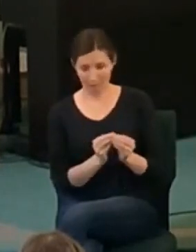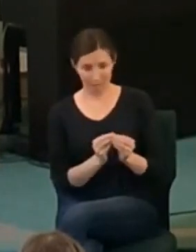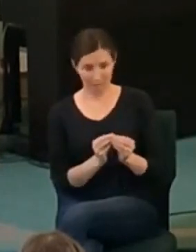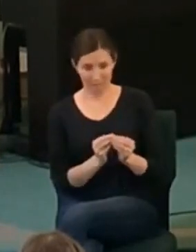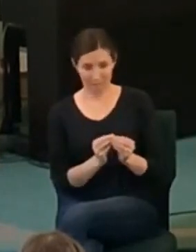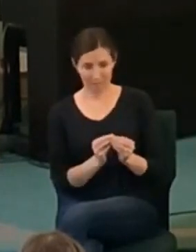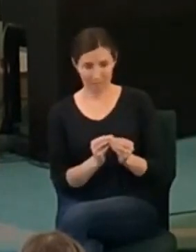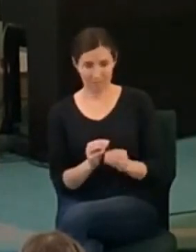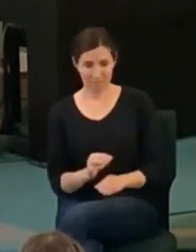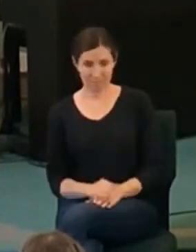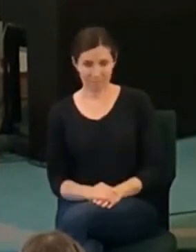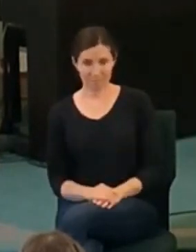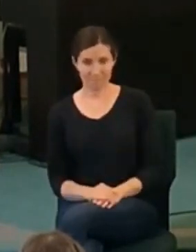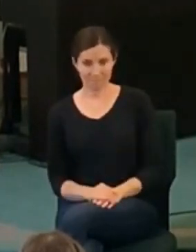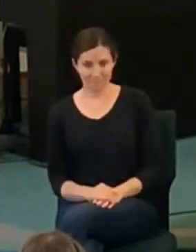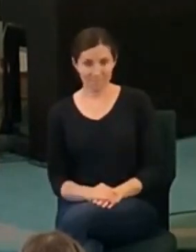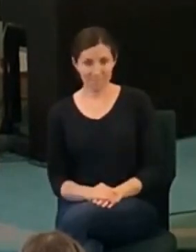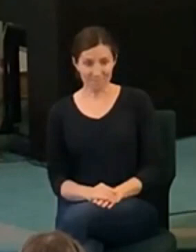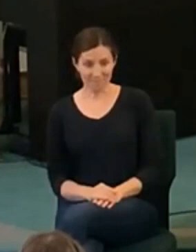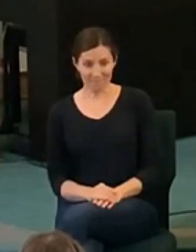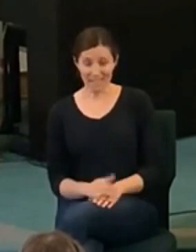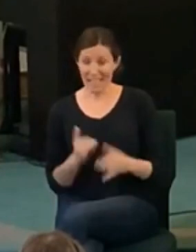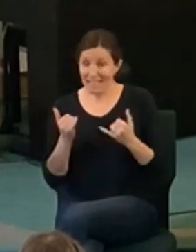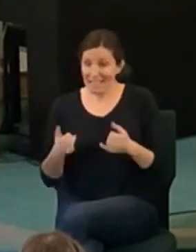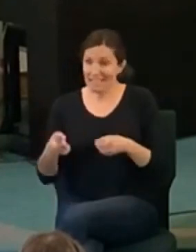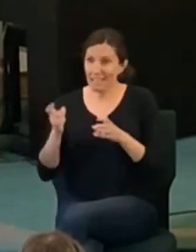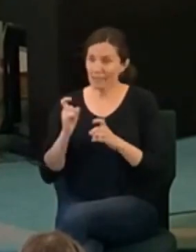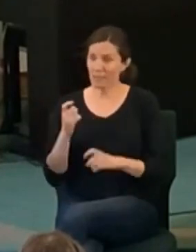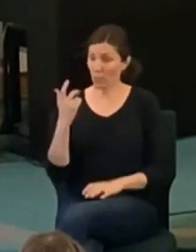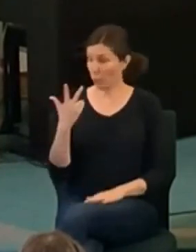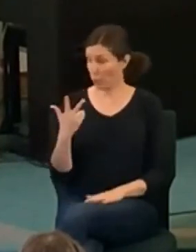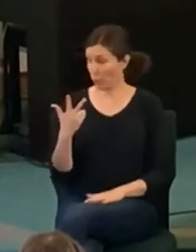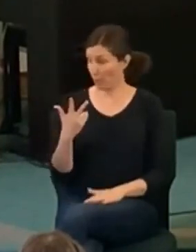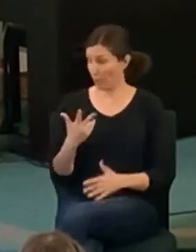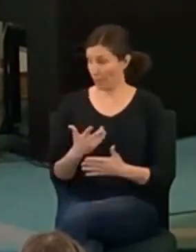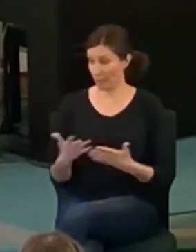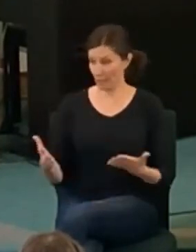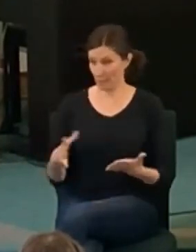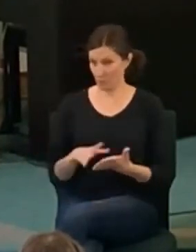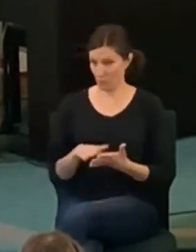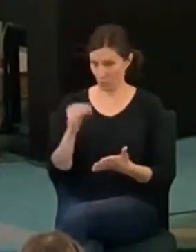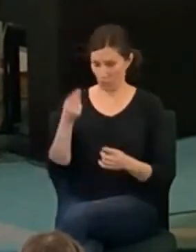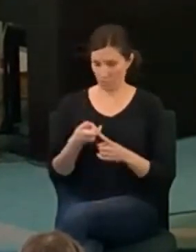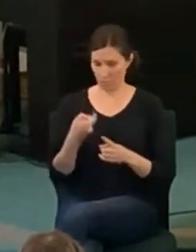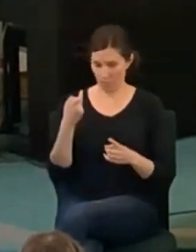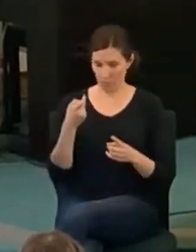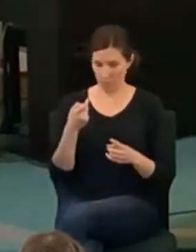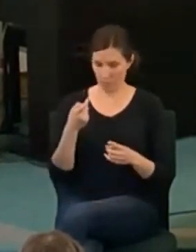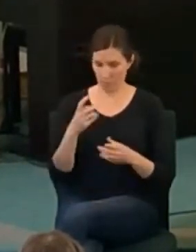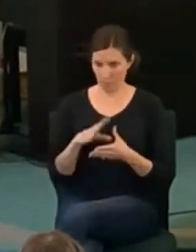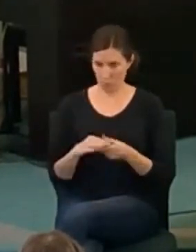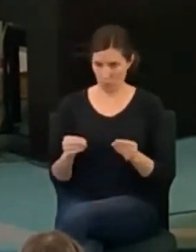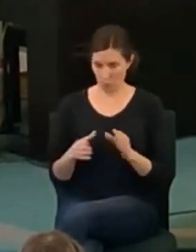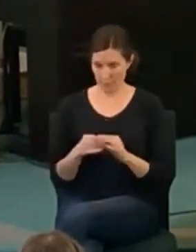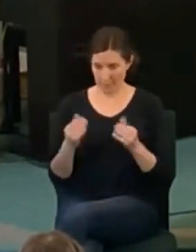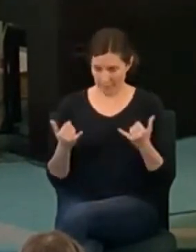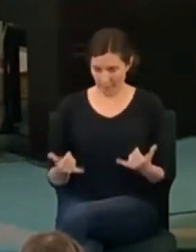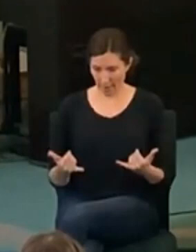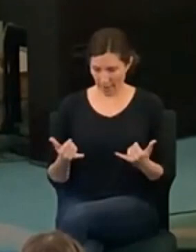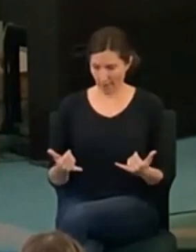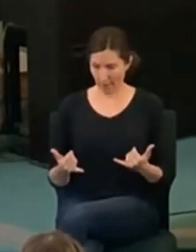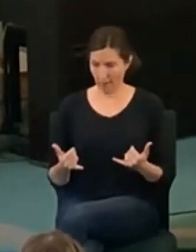one condemn you?" She replies, "No one, Lord." And Jesus says to her, "I do not condemn you